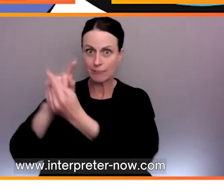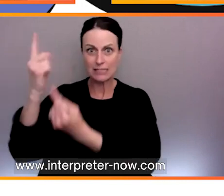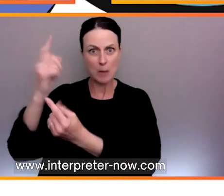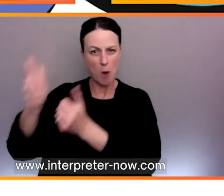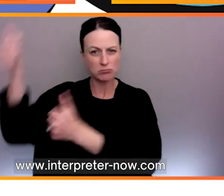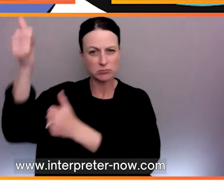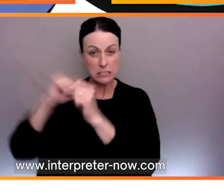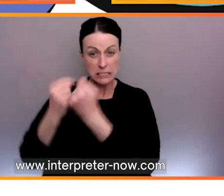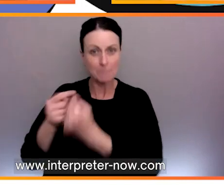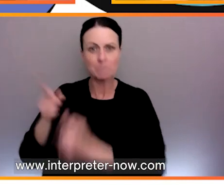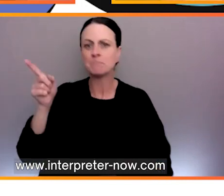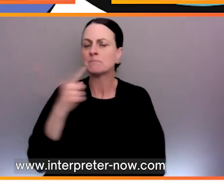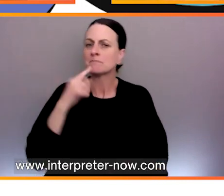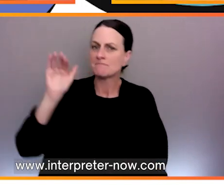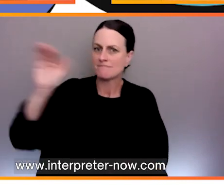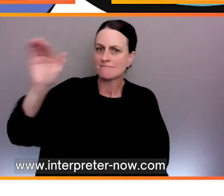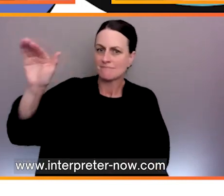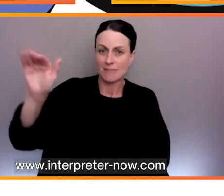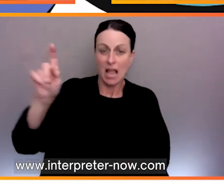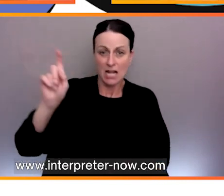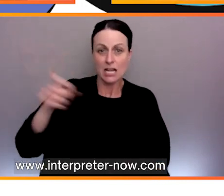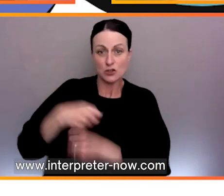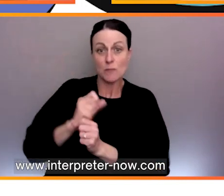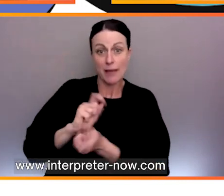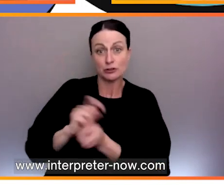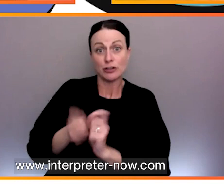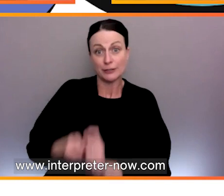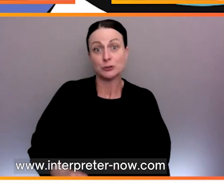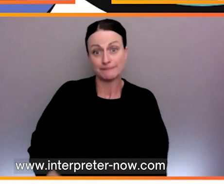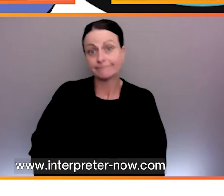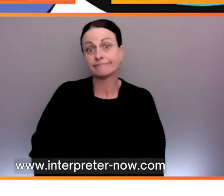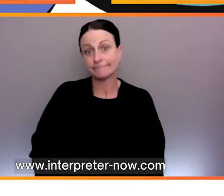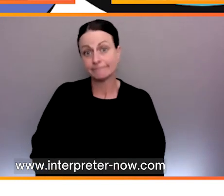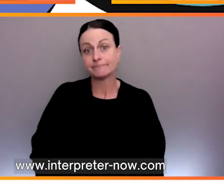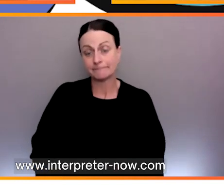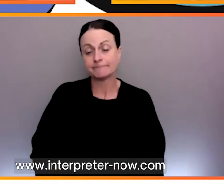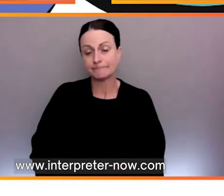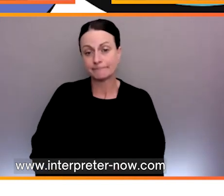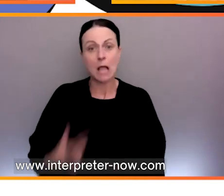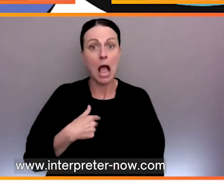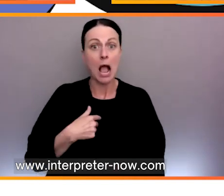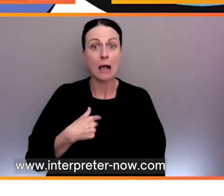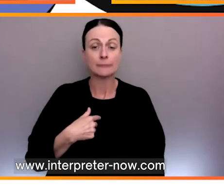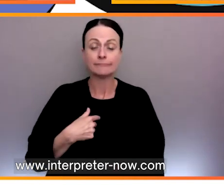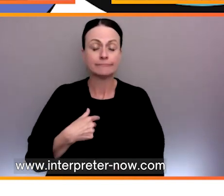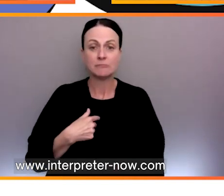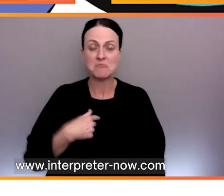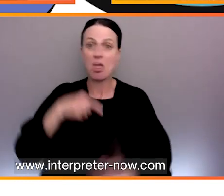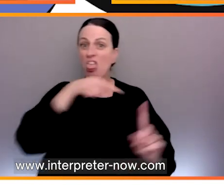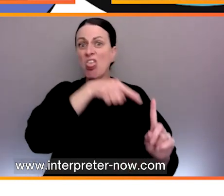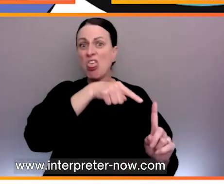no, it's not. It's about Megan Carle and making Megan Carle whole. And let's do that. Let's take care of that.